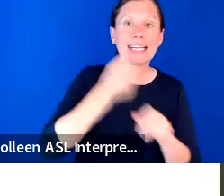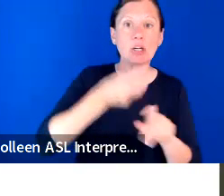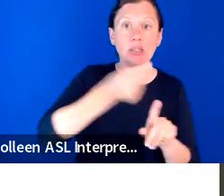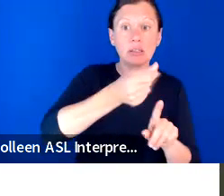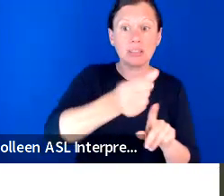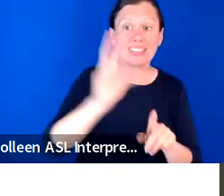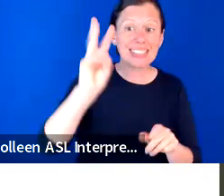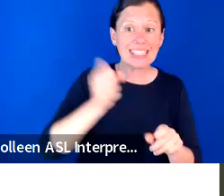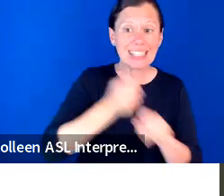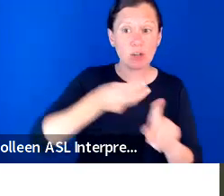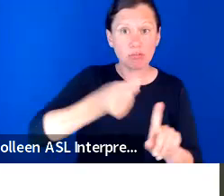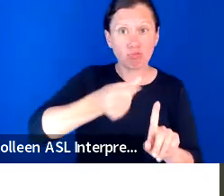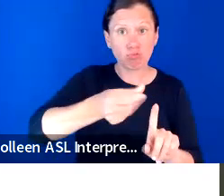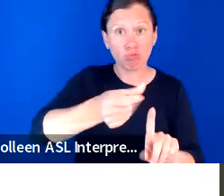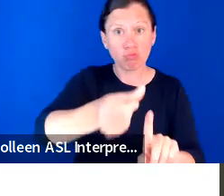to that full benefit.